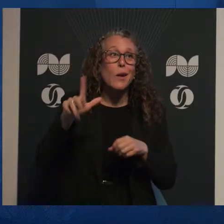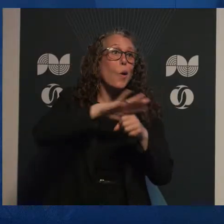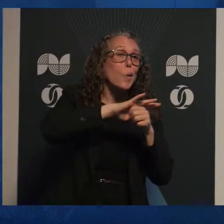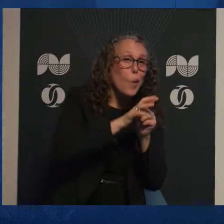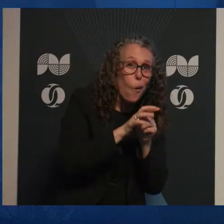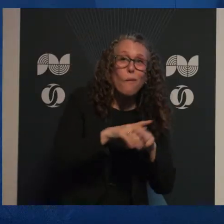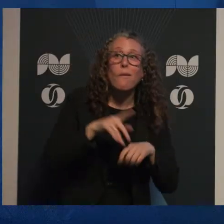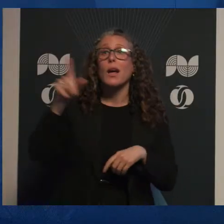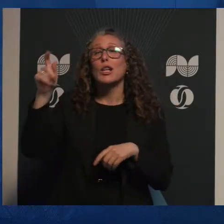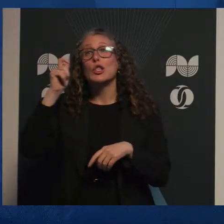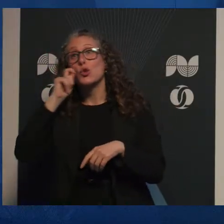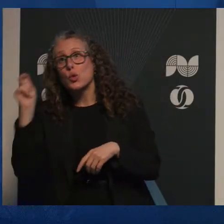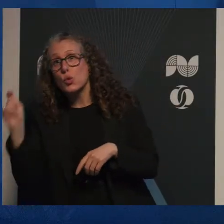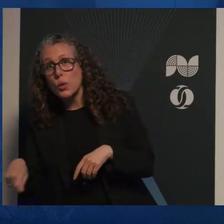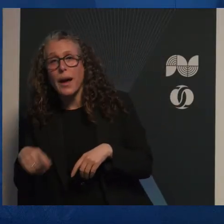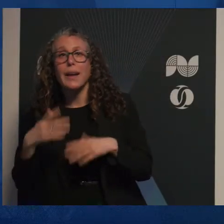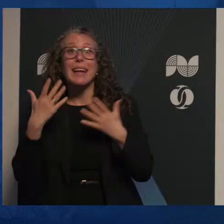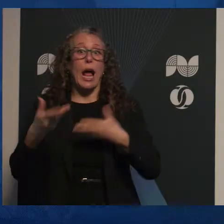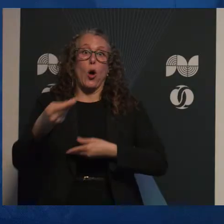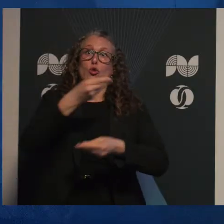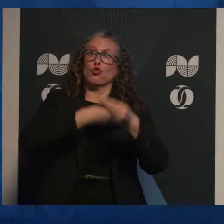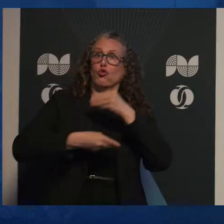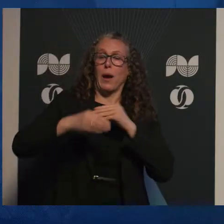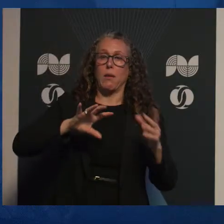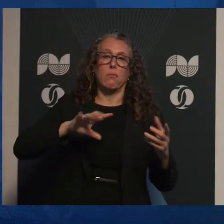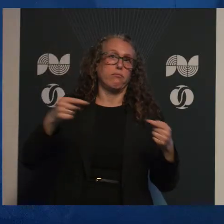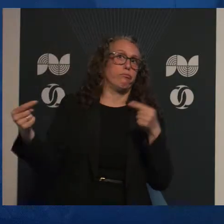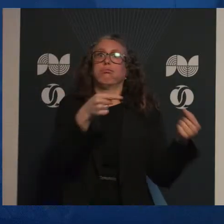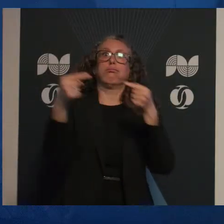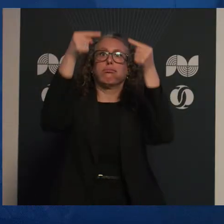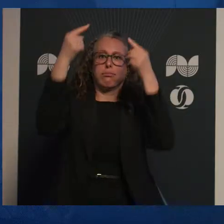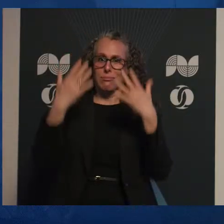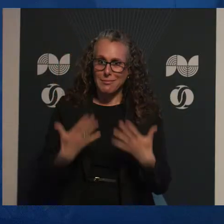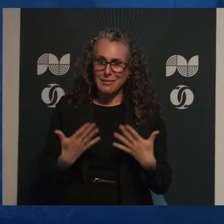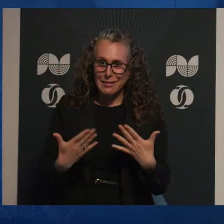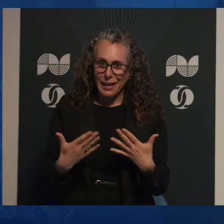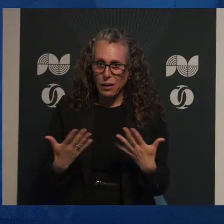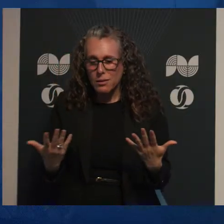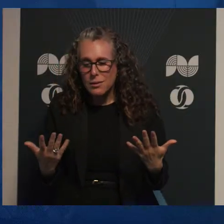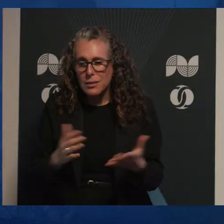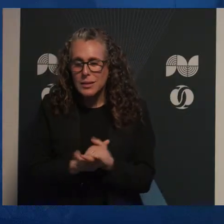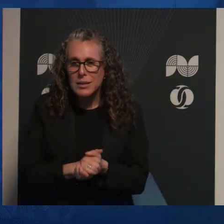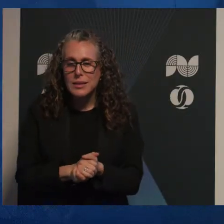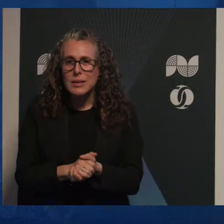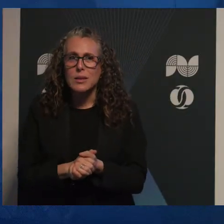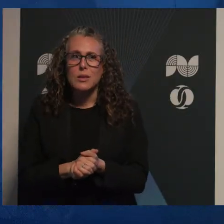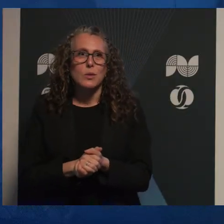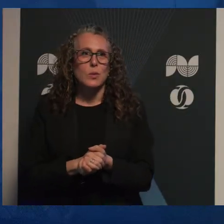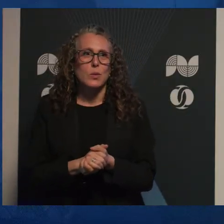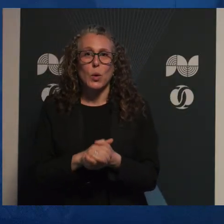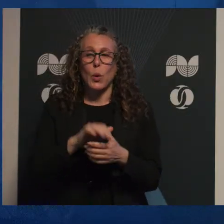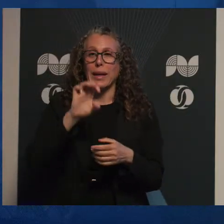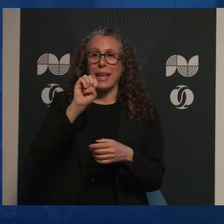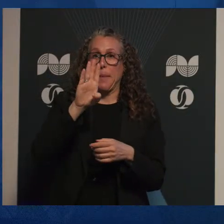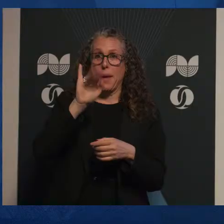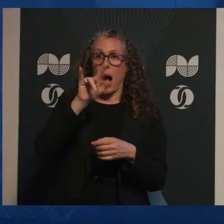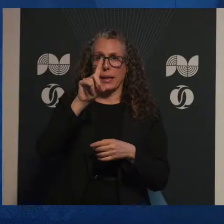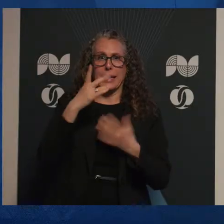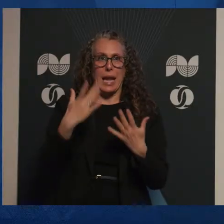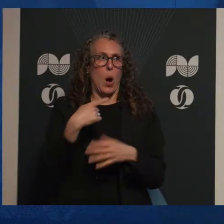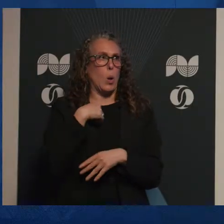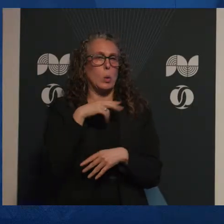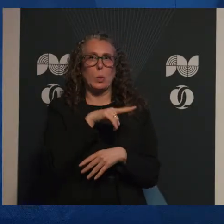geopolitical tensions, now trade tensions. So a very different environment for the EBRD, but we are still